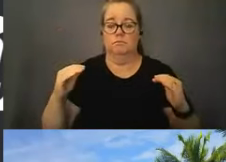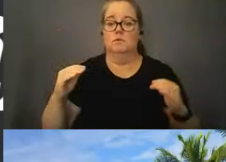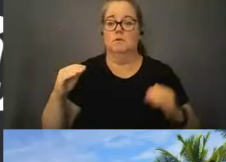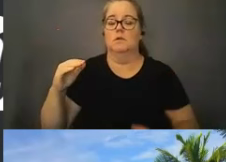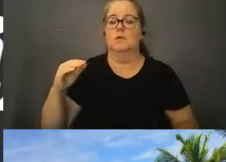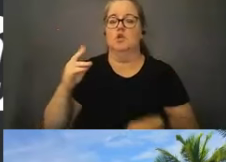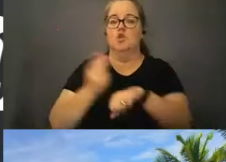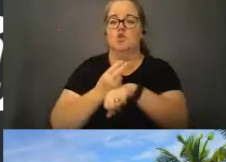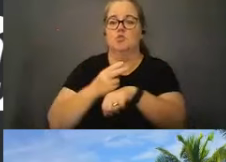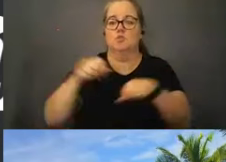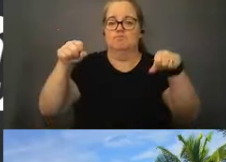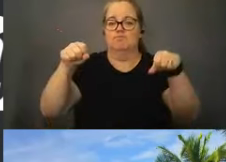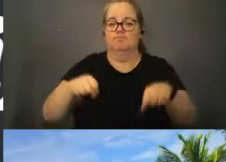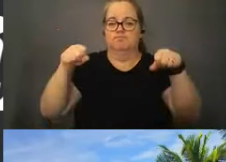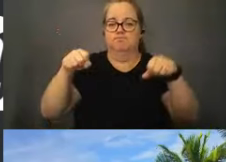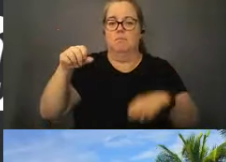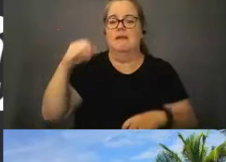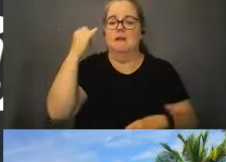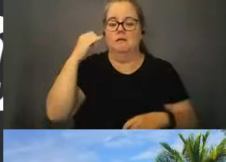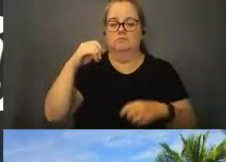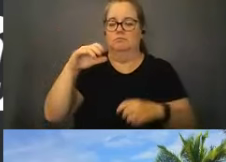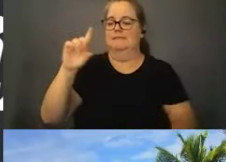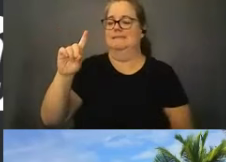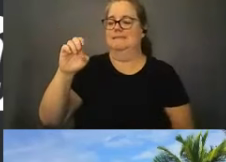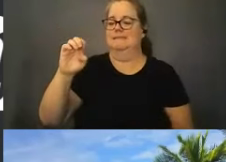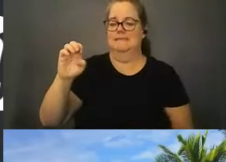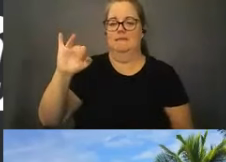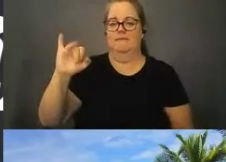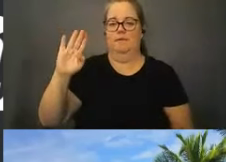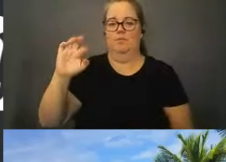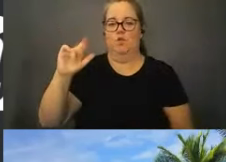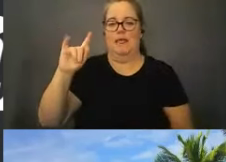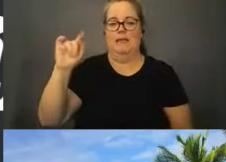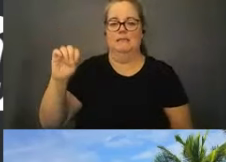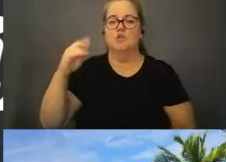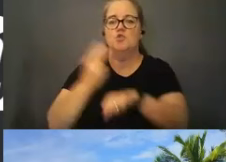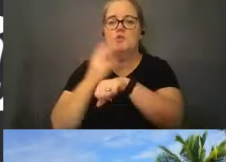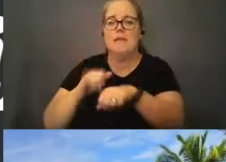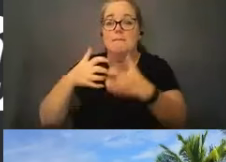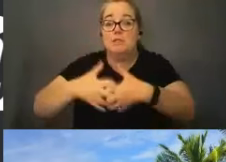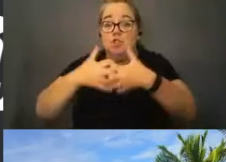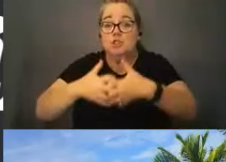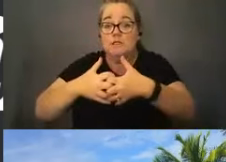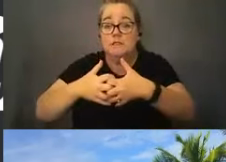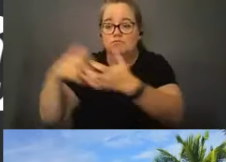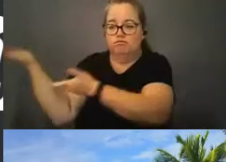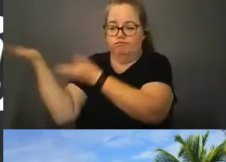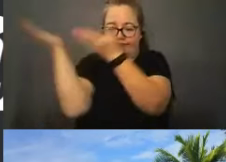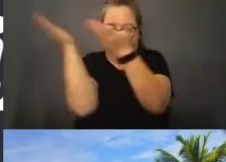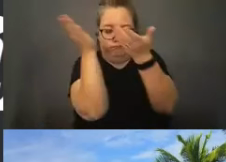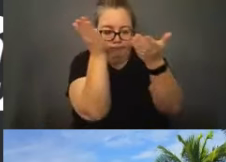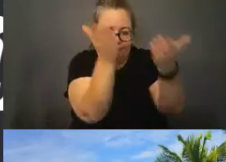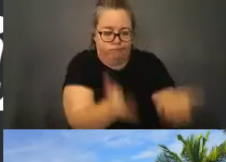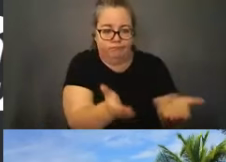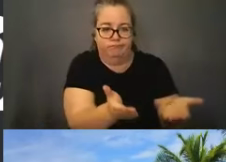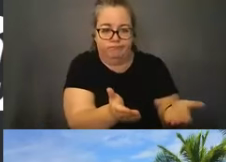So if there is an AED around, we are going to get it or have someone get it and bring it to